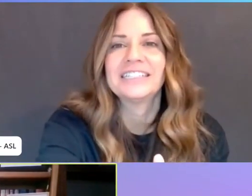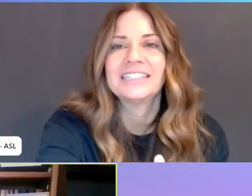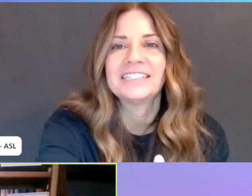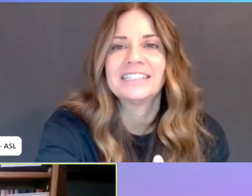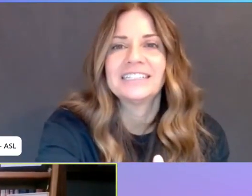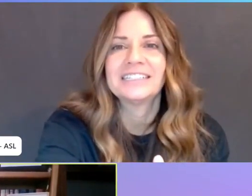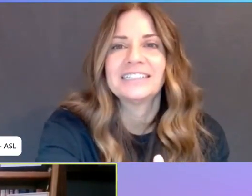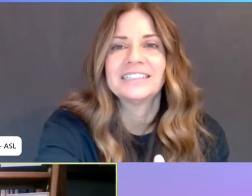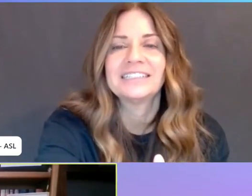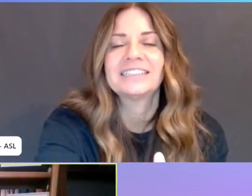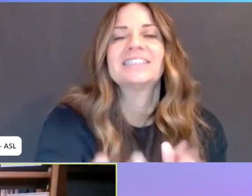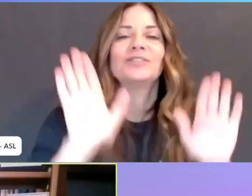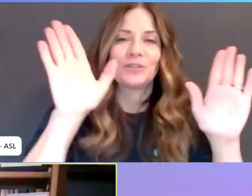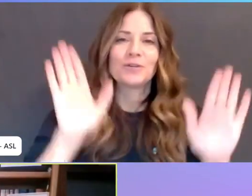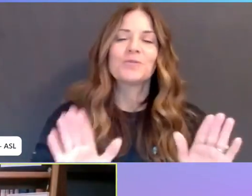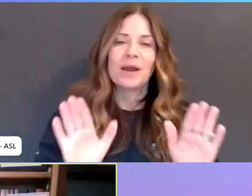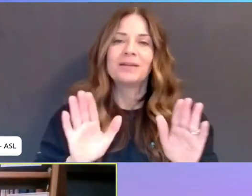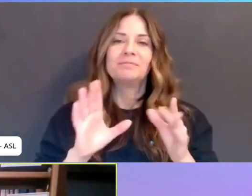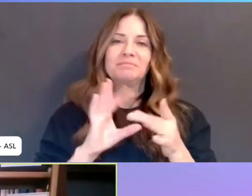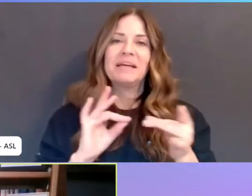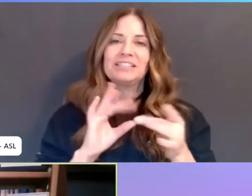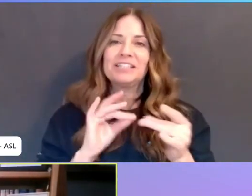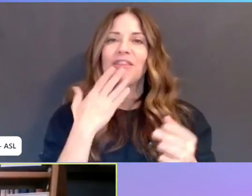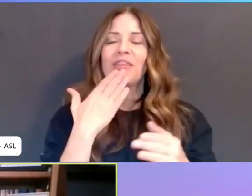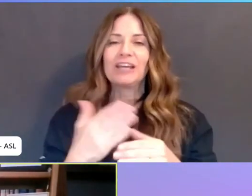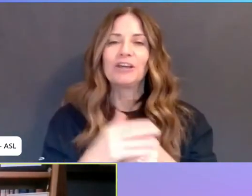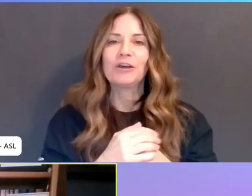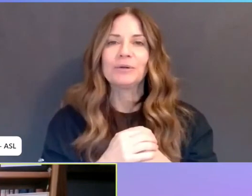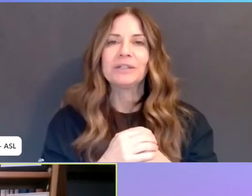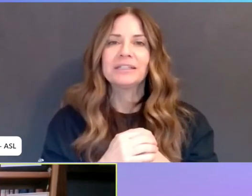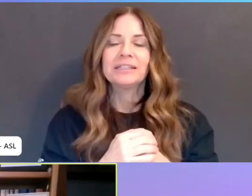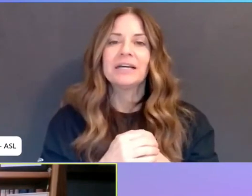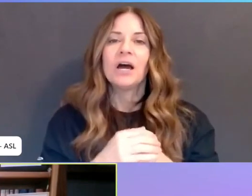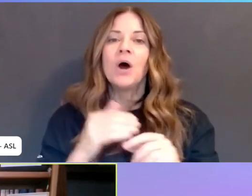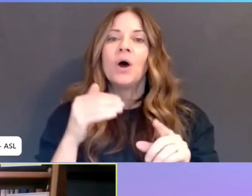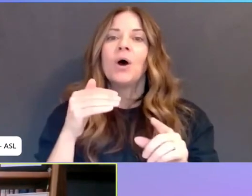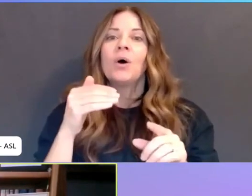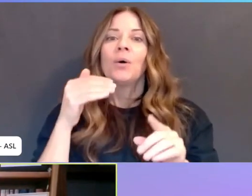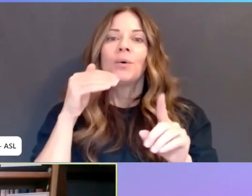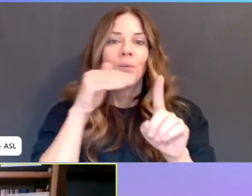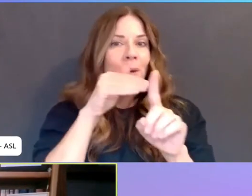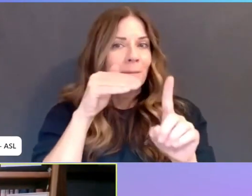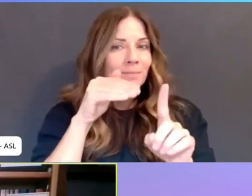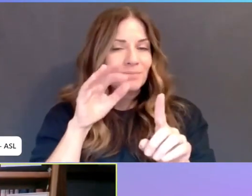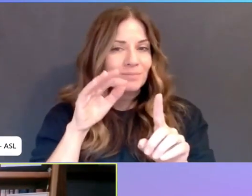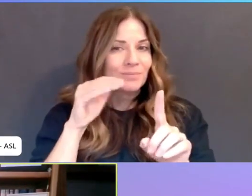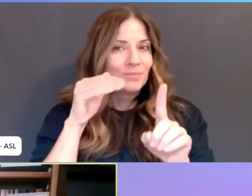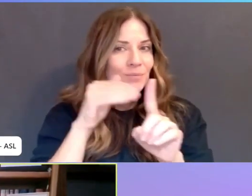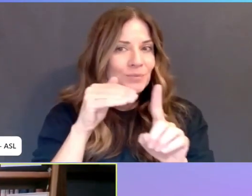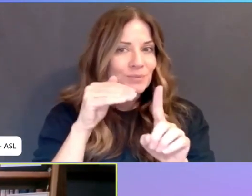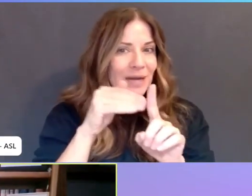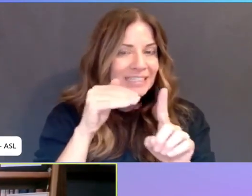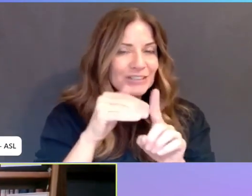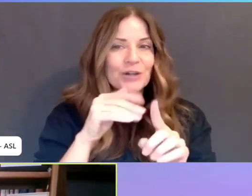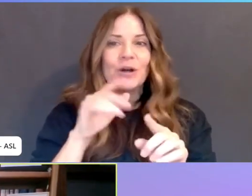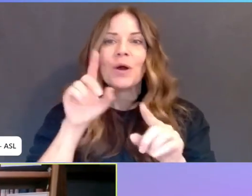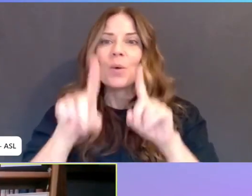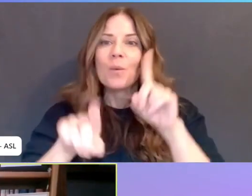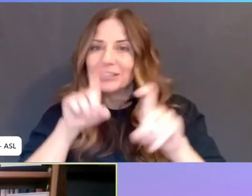great message. Thank you. All right, just a reminder, everybody, please put your questions in